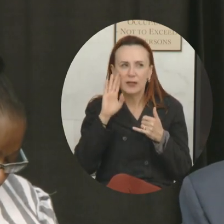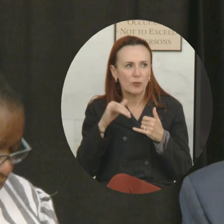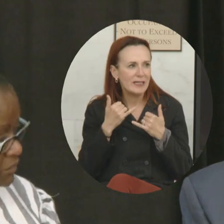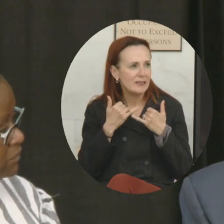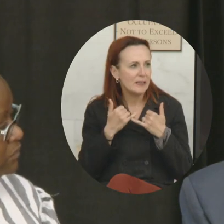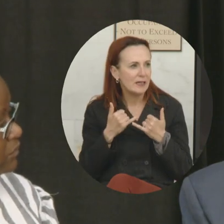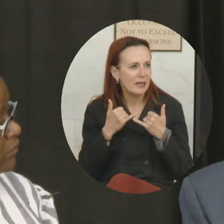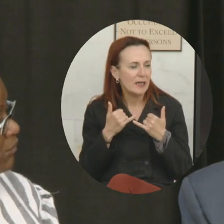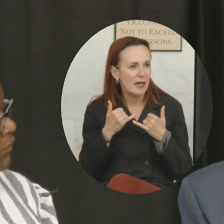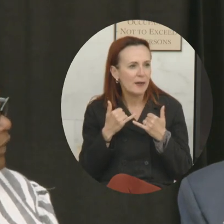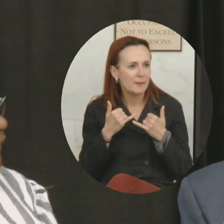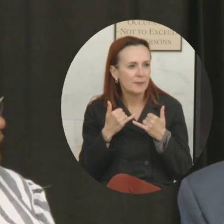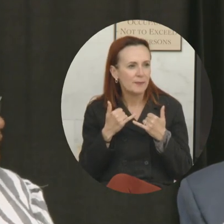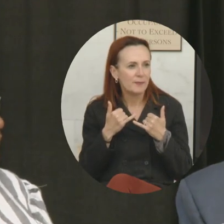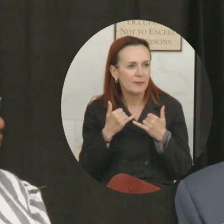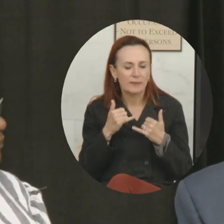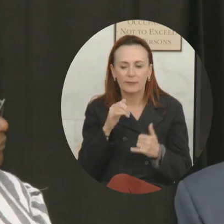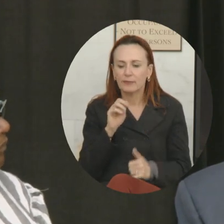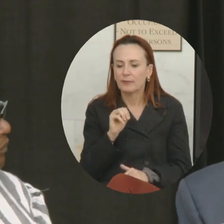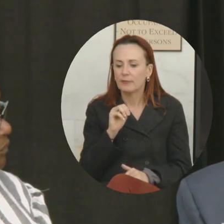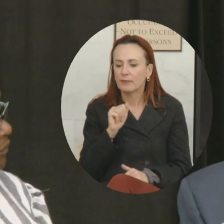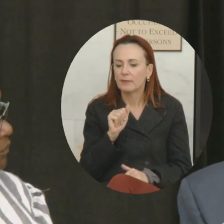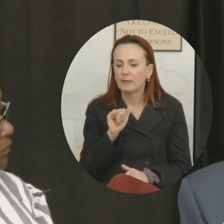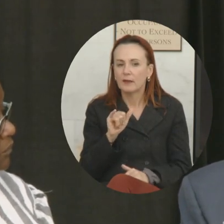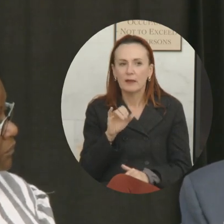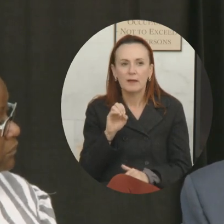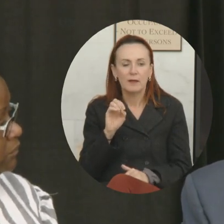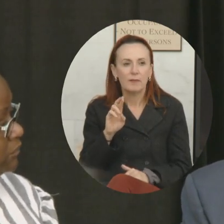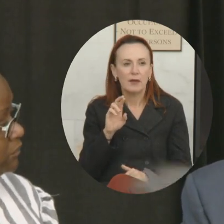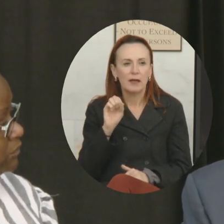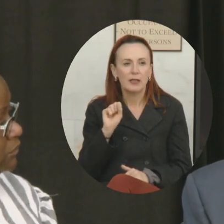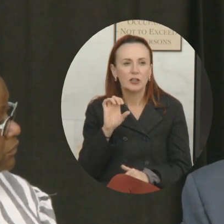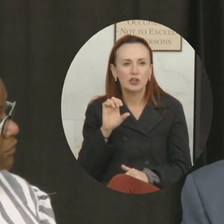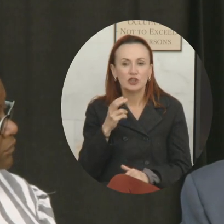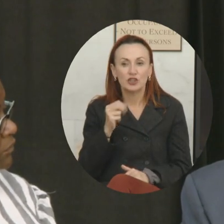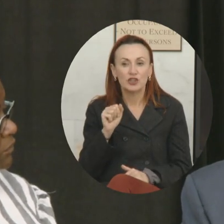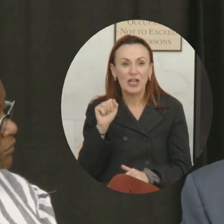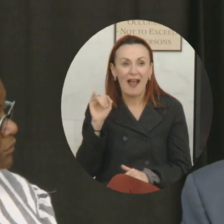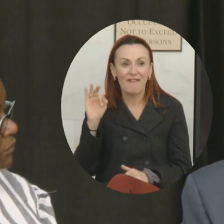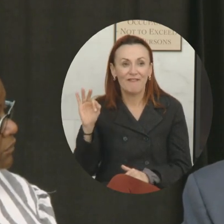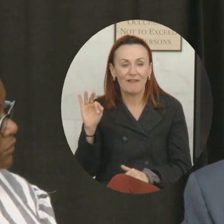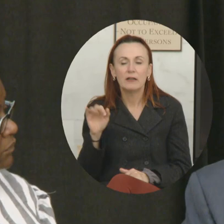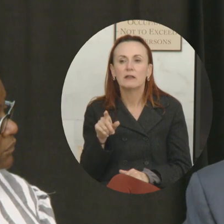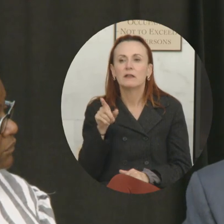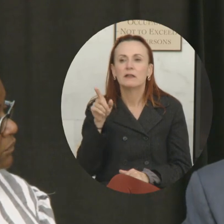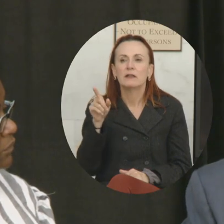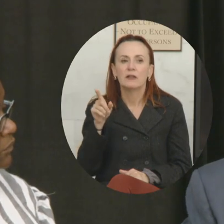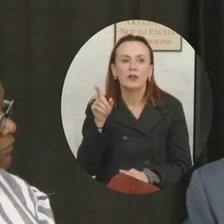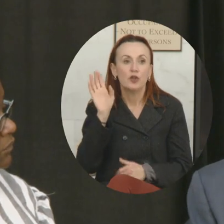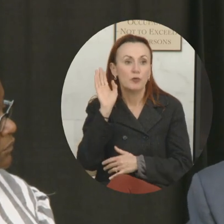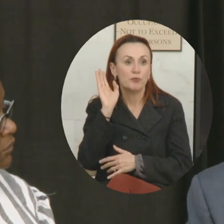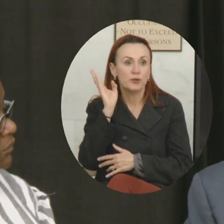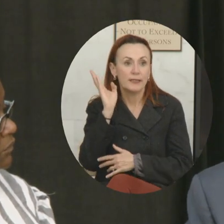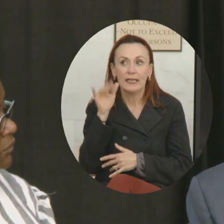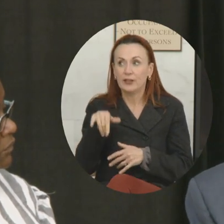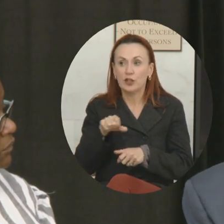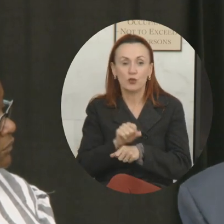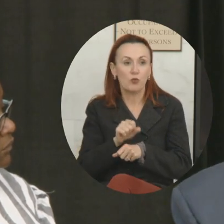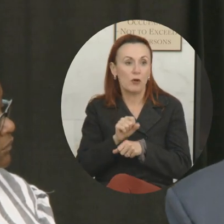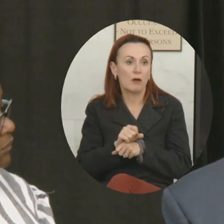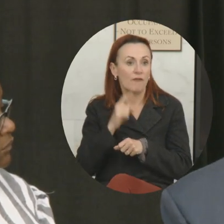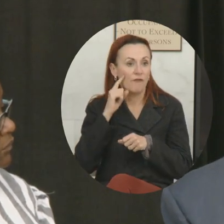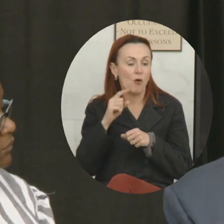today Mayor Schaaf's folks are back in New York and they're presenting the Resilient Fruitvale work to some